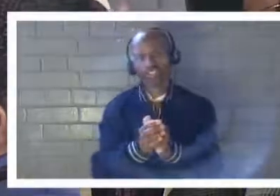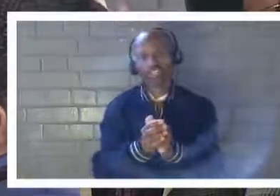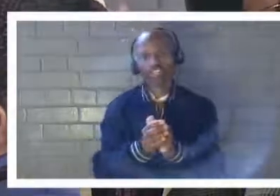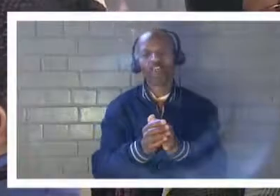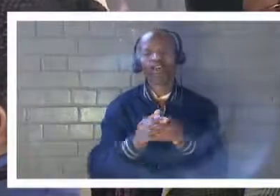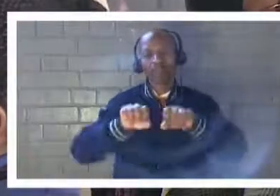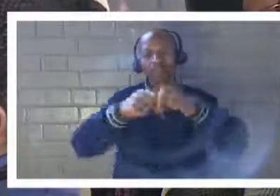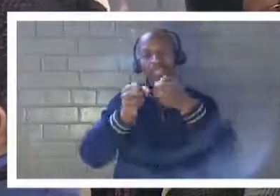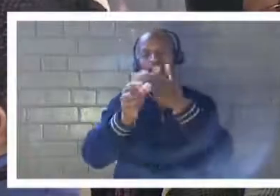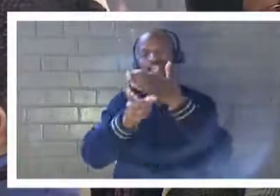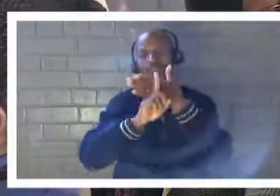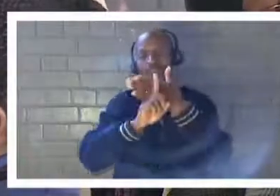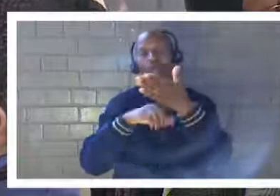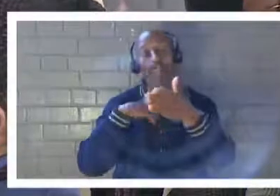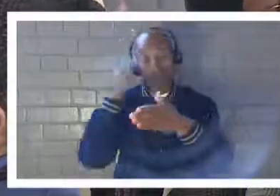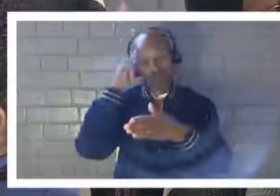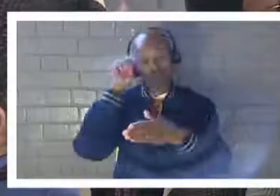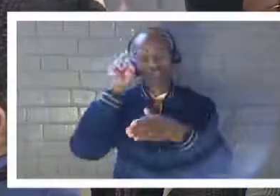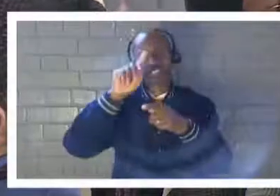windows, and